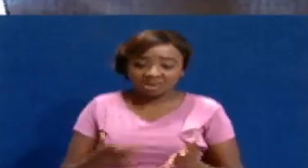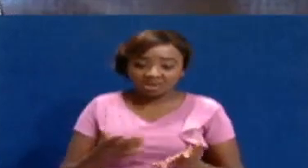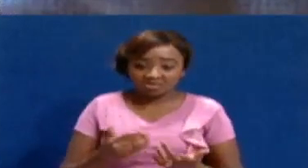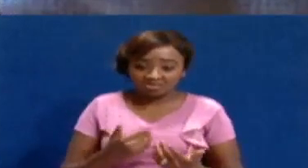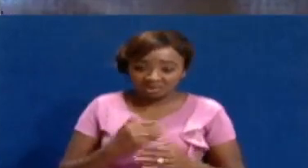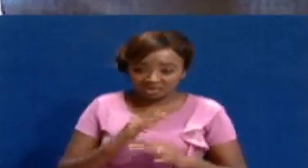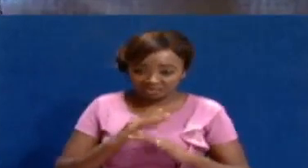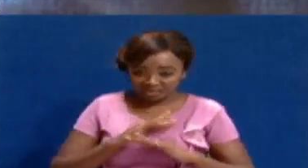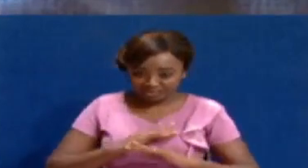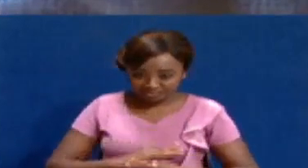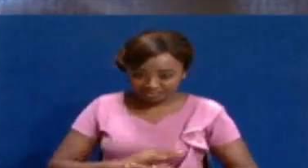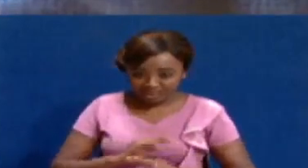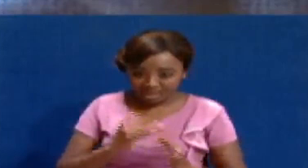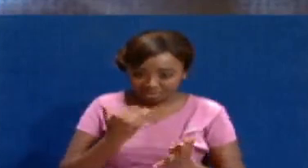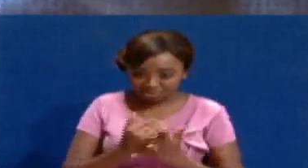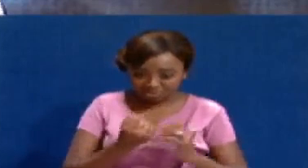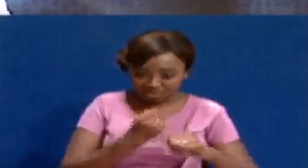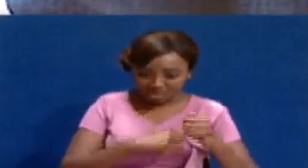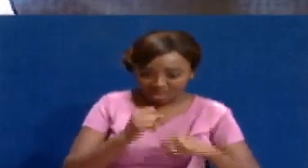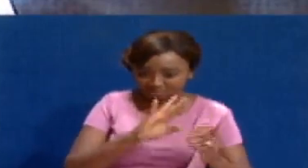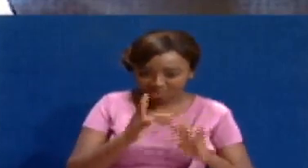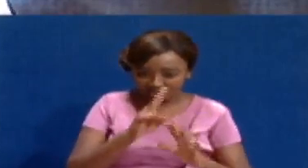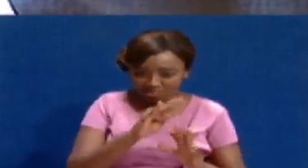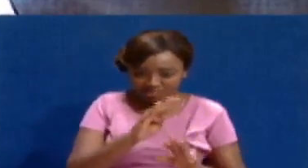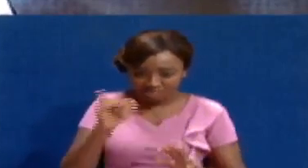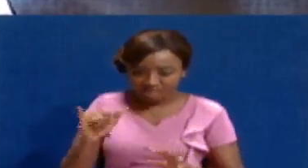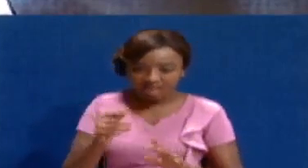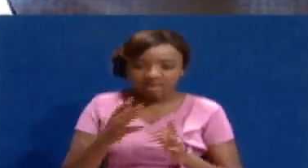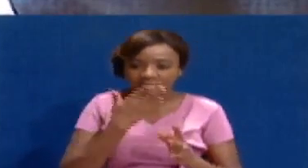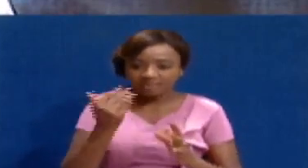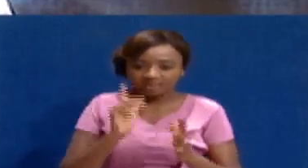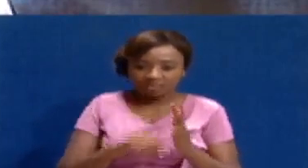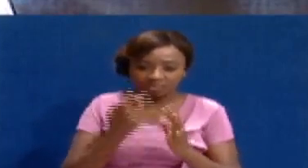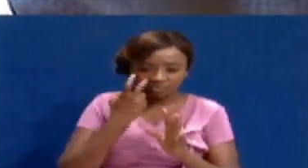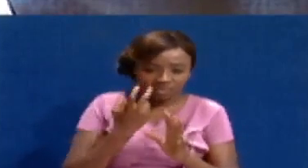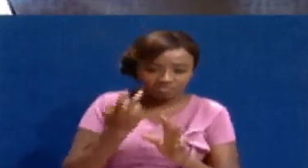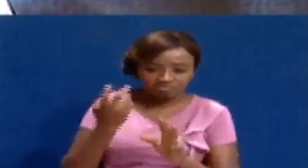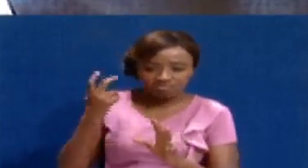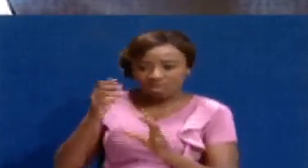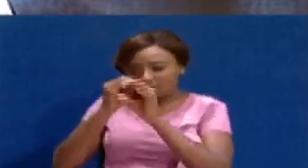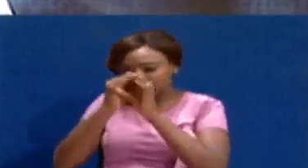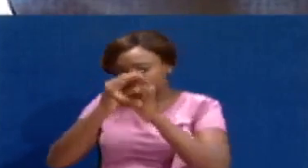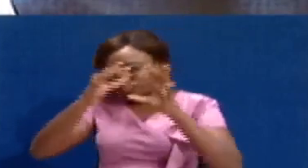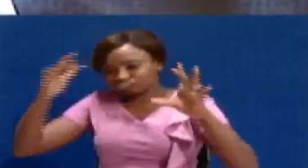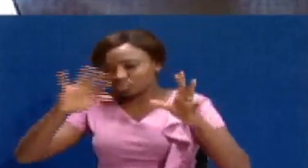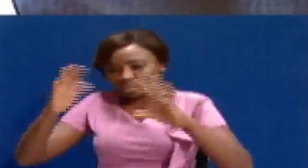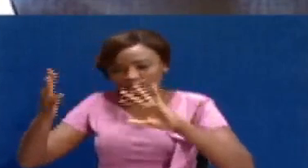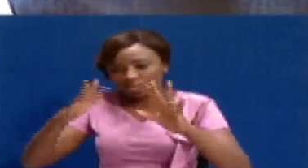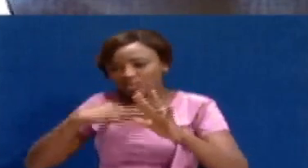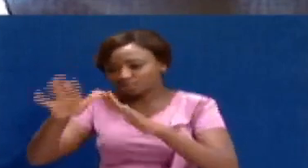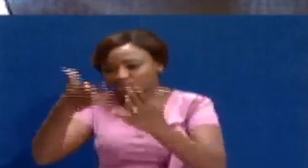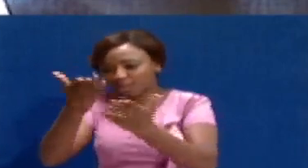break on the BBI activities, some reflection on this journey to Canaan should allow a deeper and more